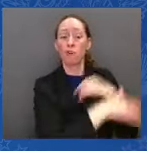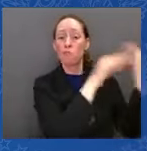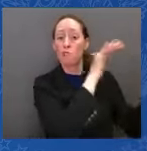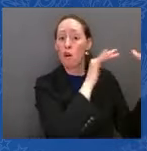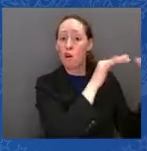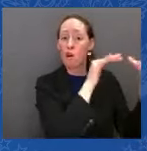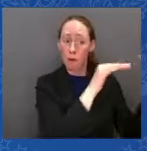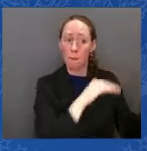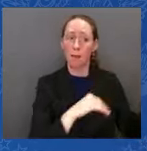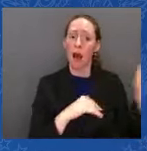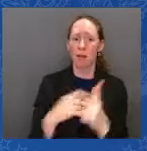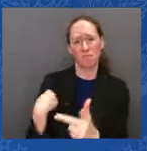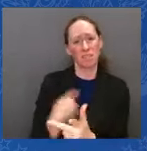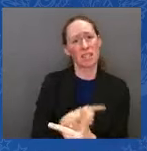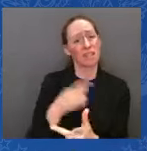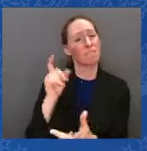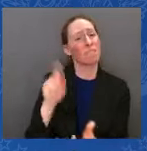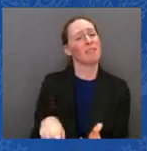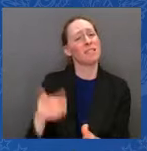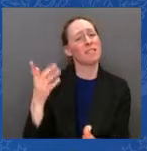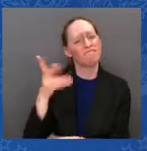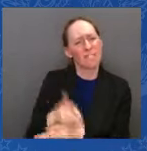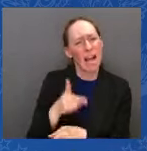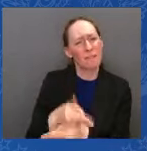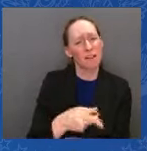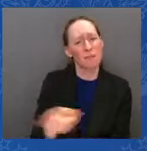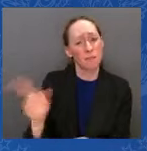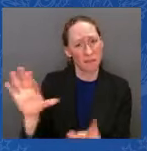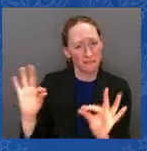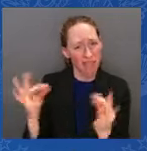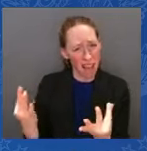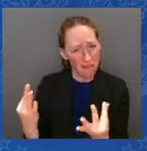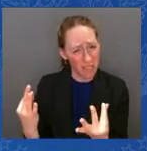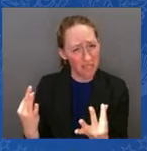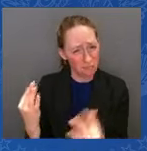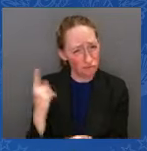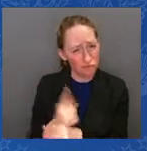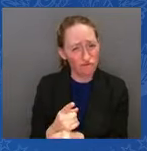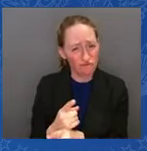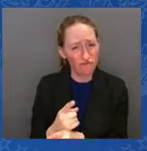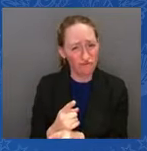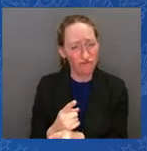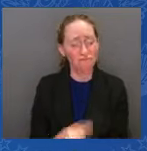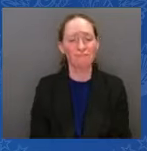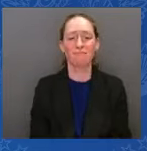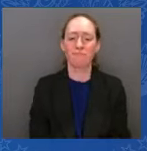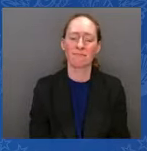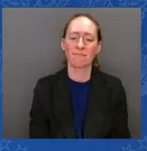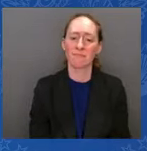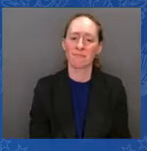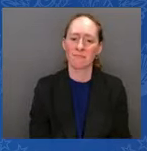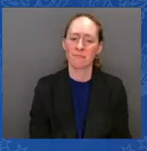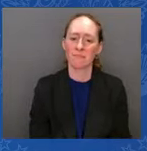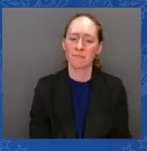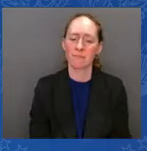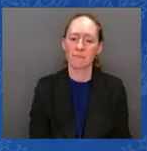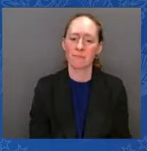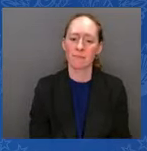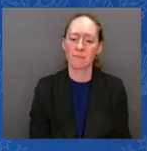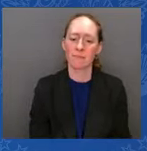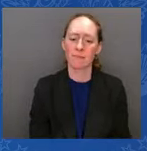For real. And that's why one of the reasons I fought so hard and I